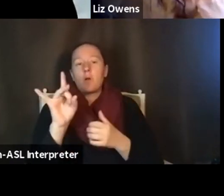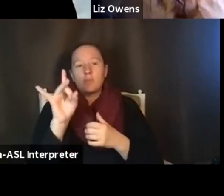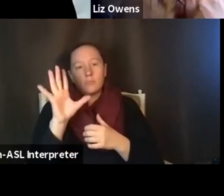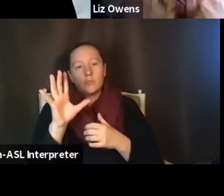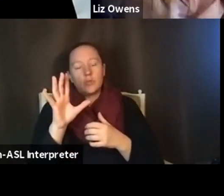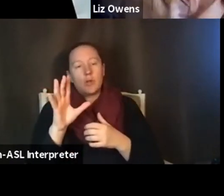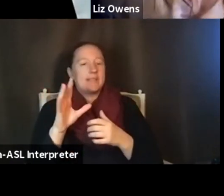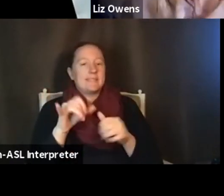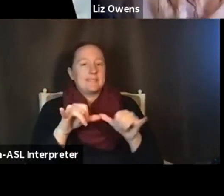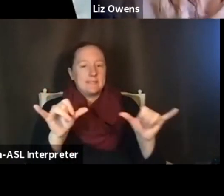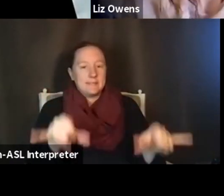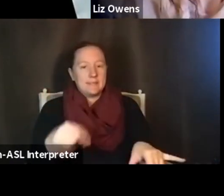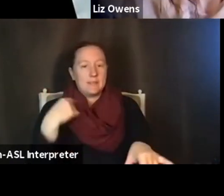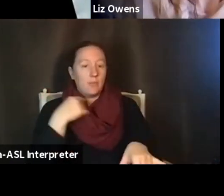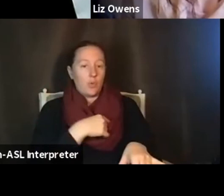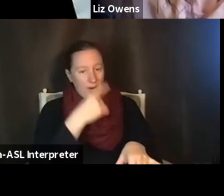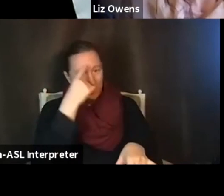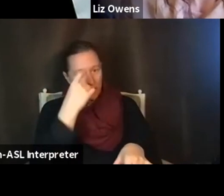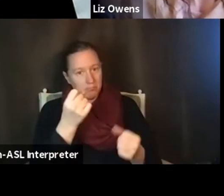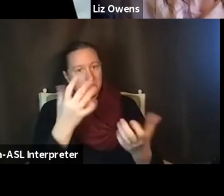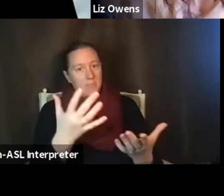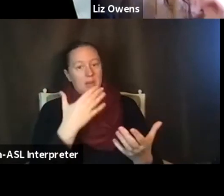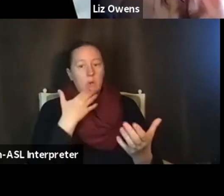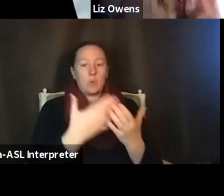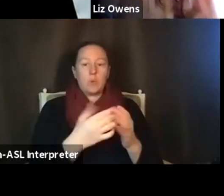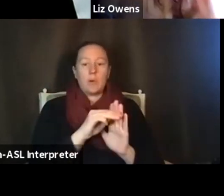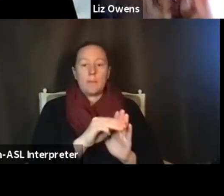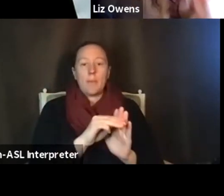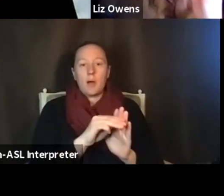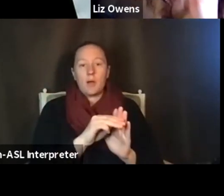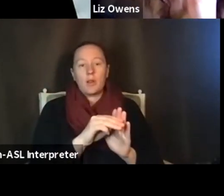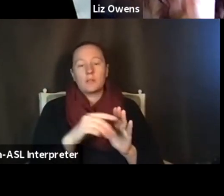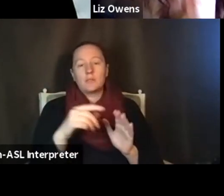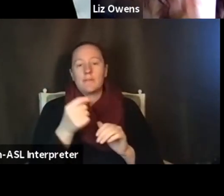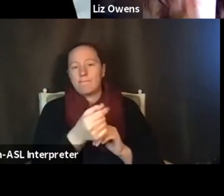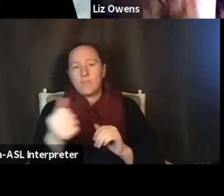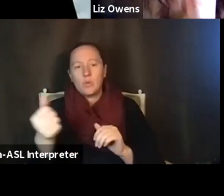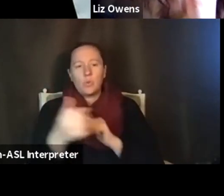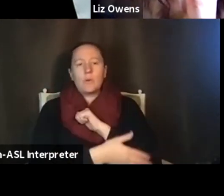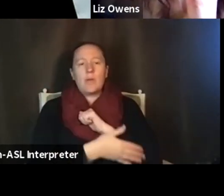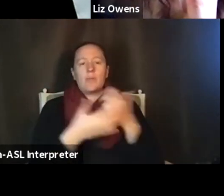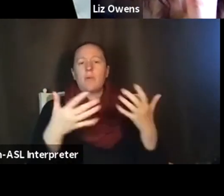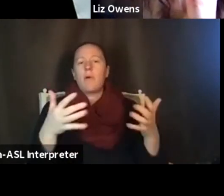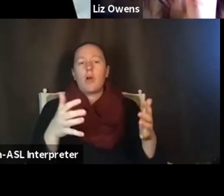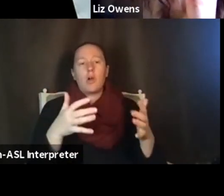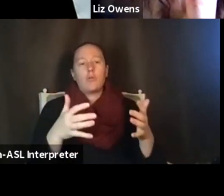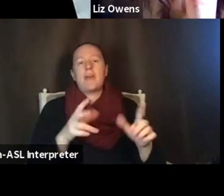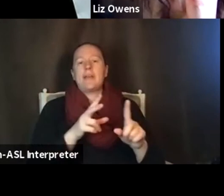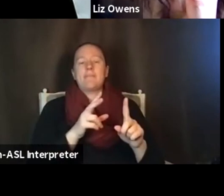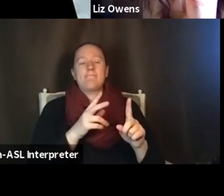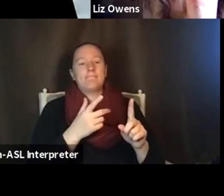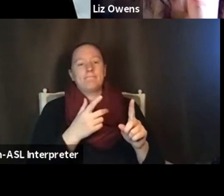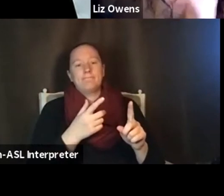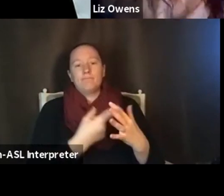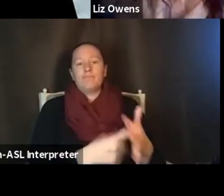We think that there's lots of really nice models out there, and a few of our counties have already implemented work around that